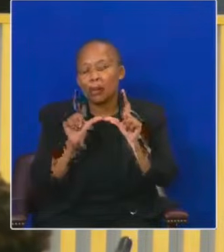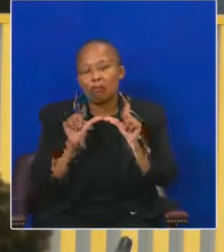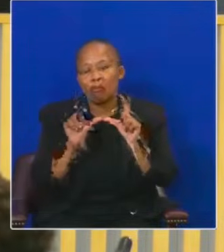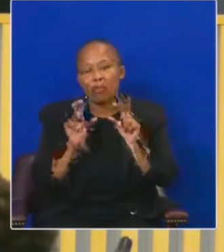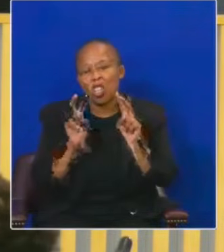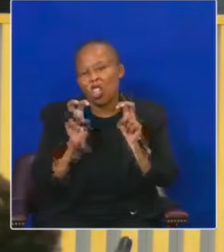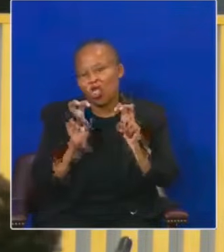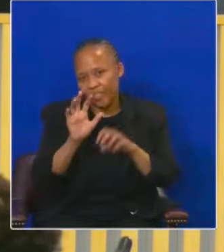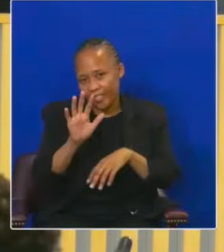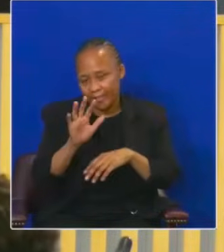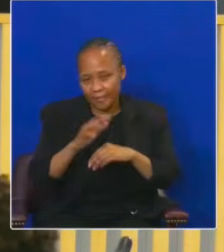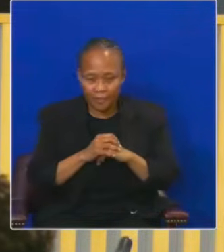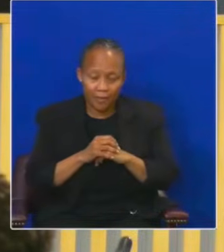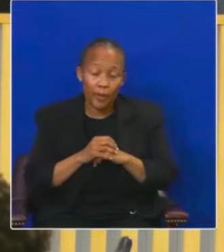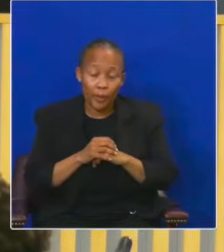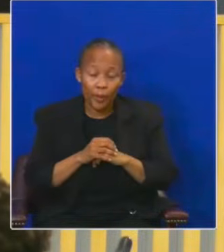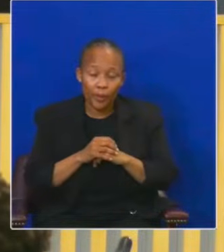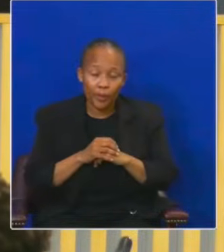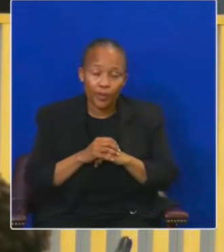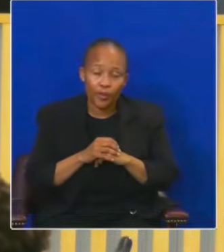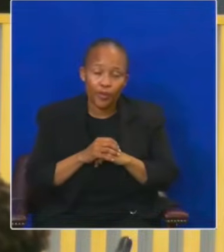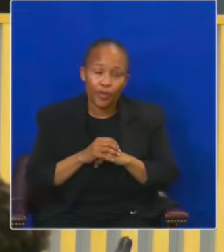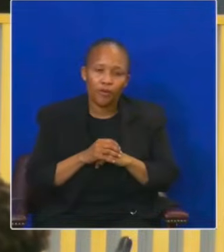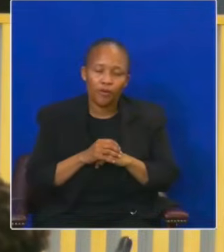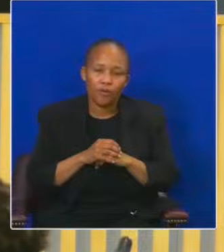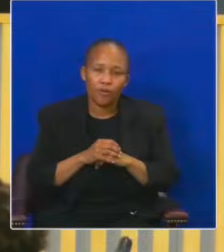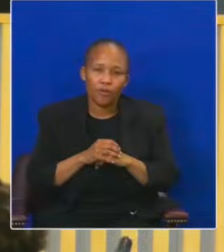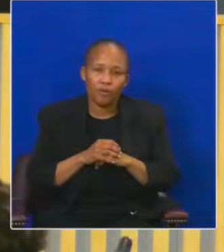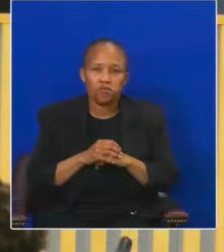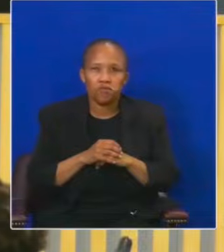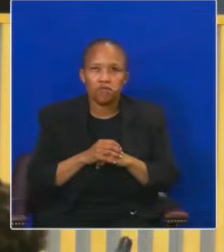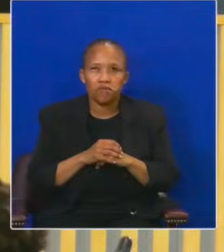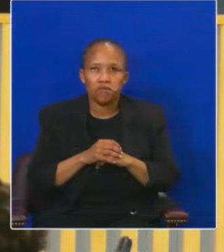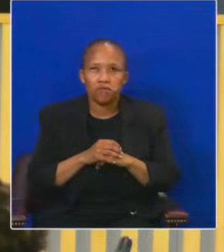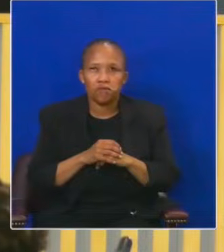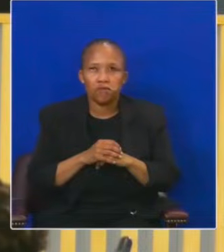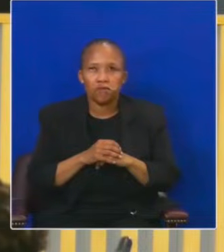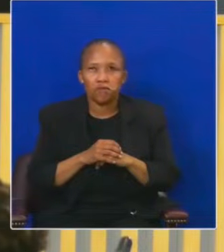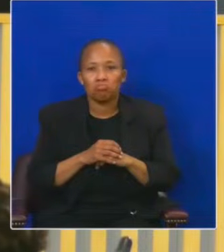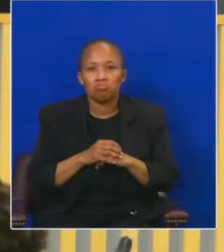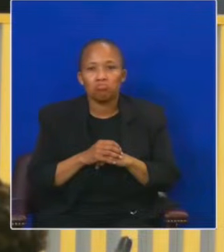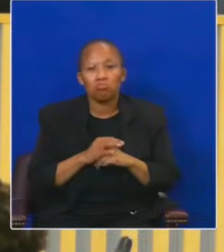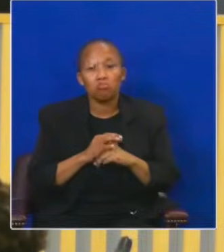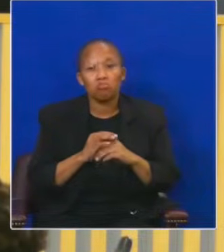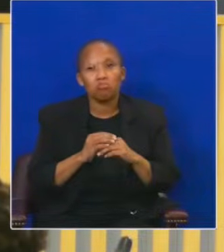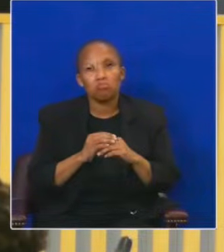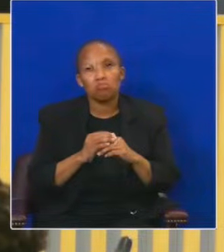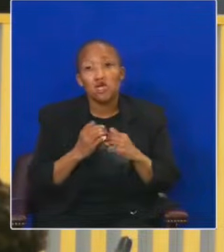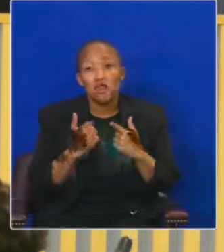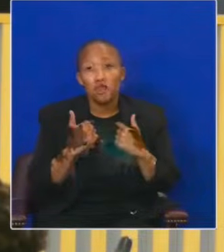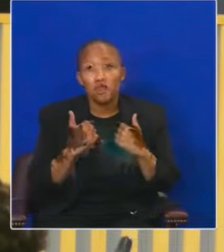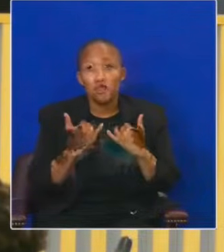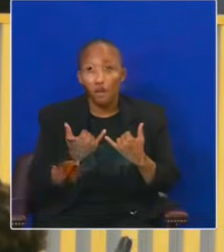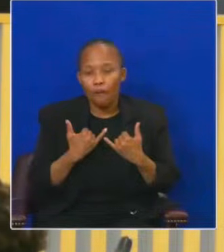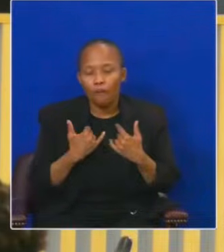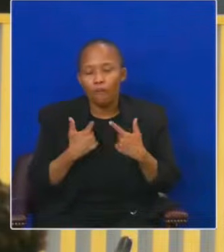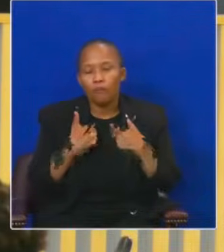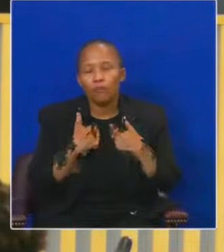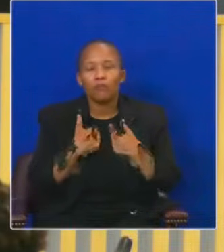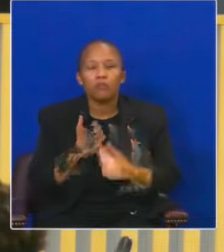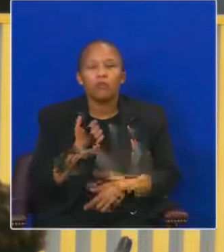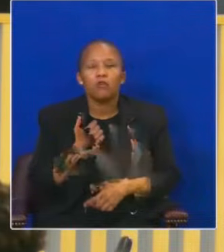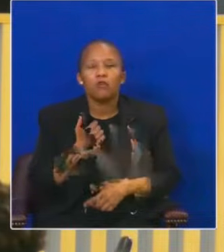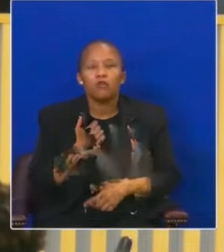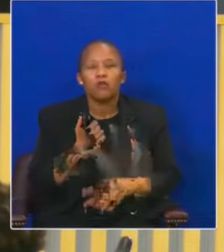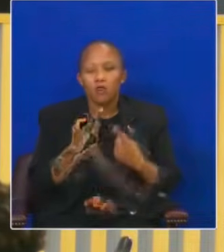called for us to request a designated